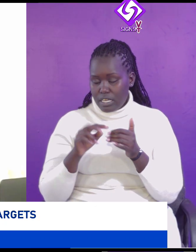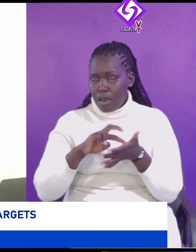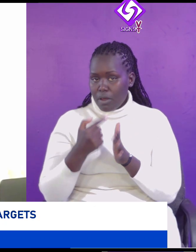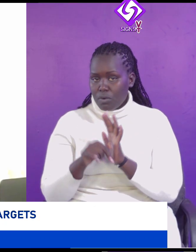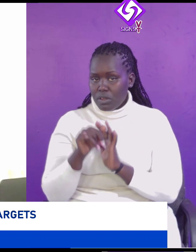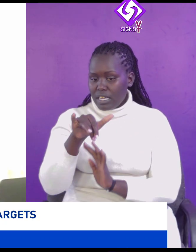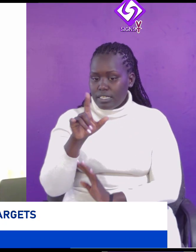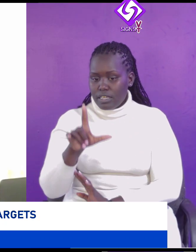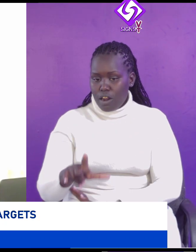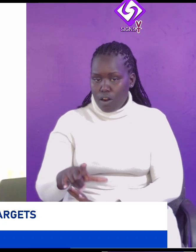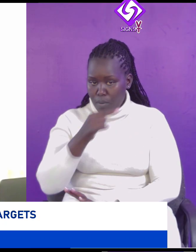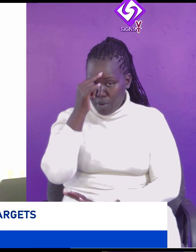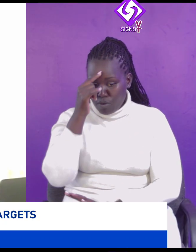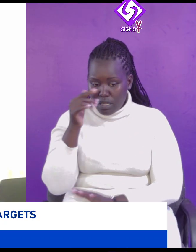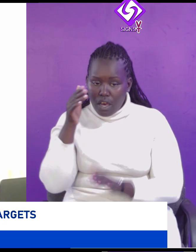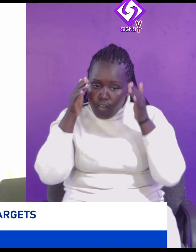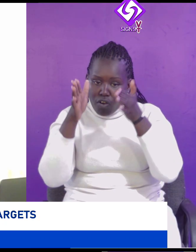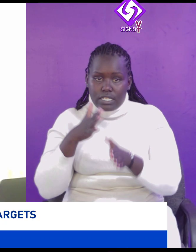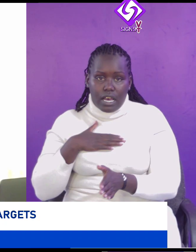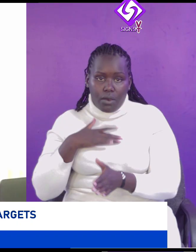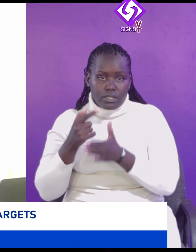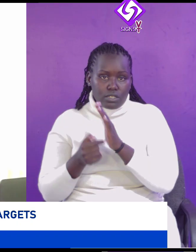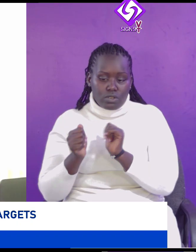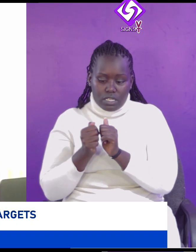because our target is